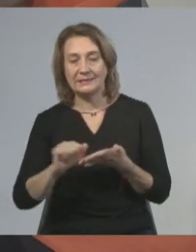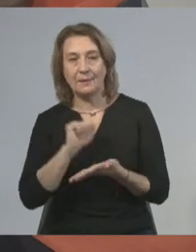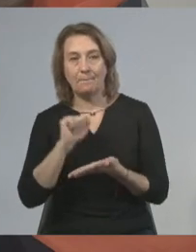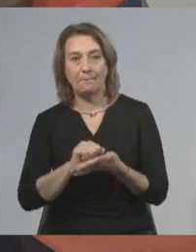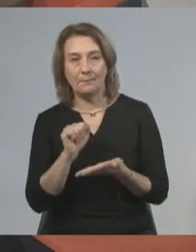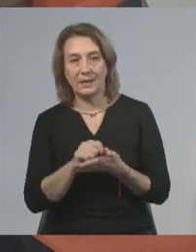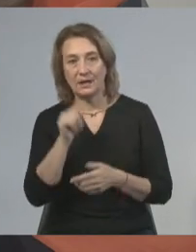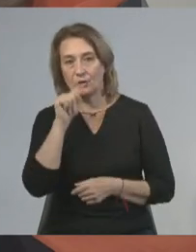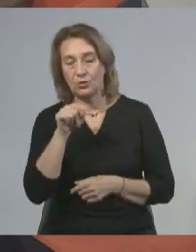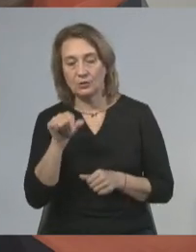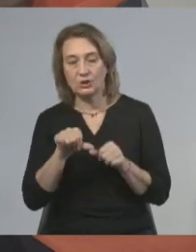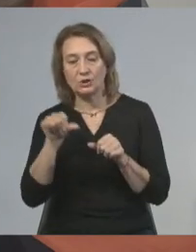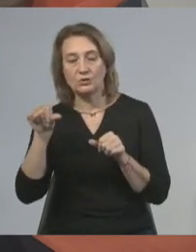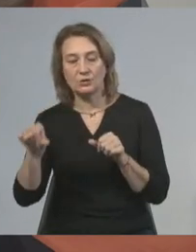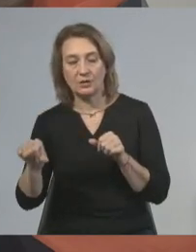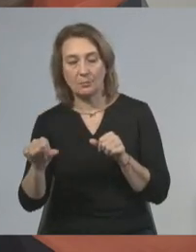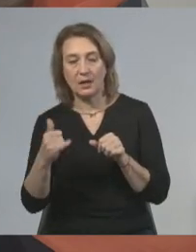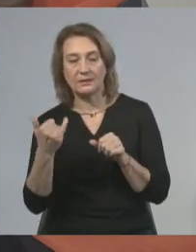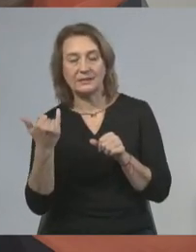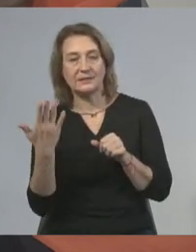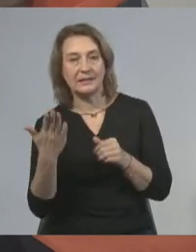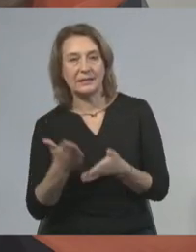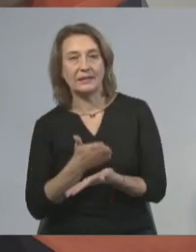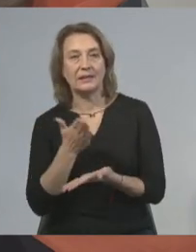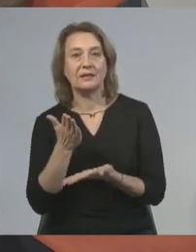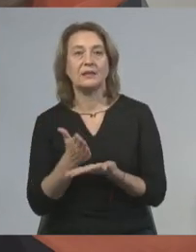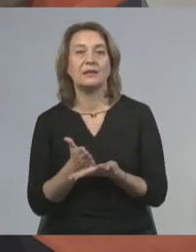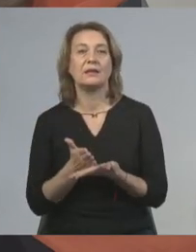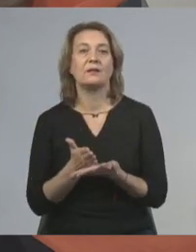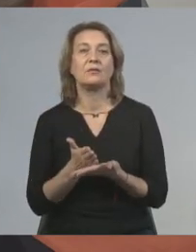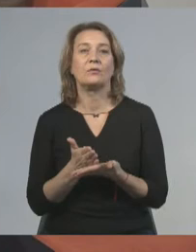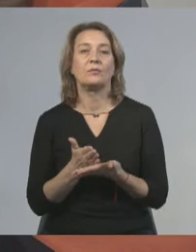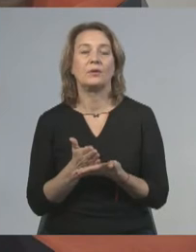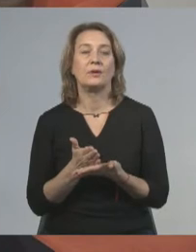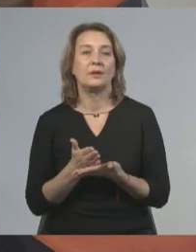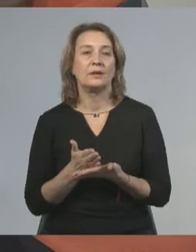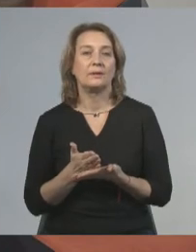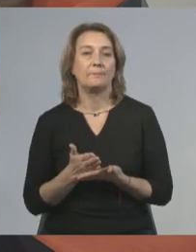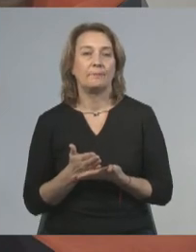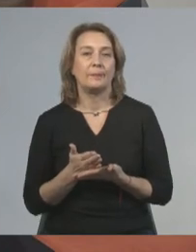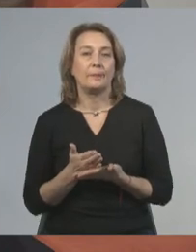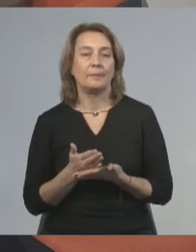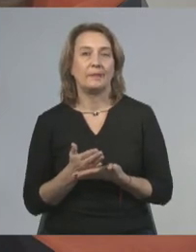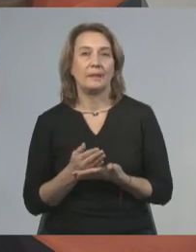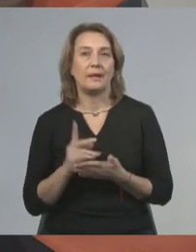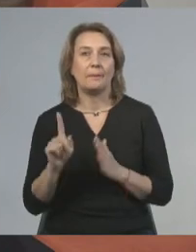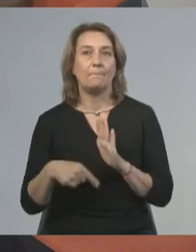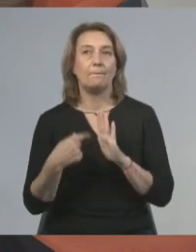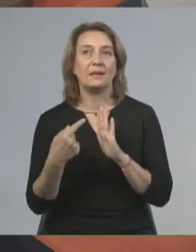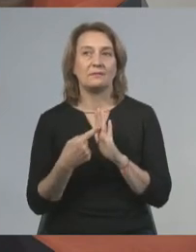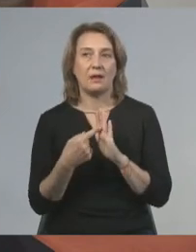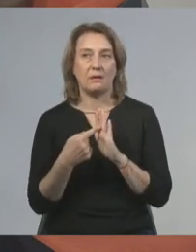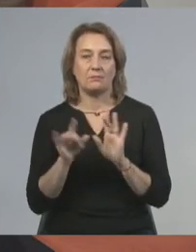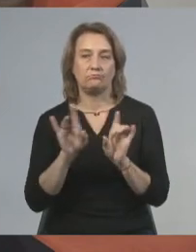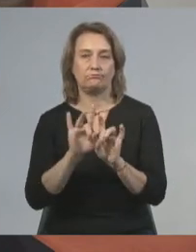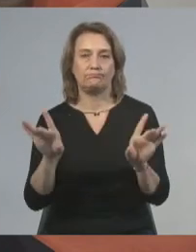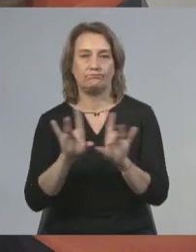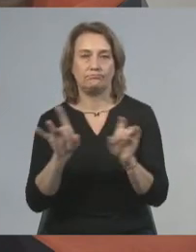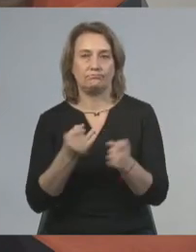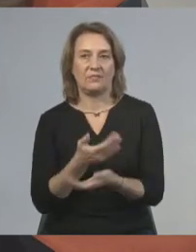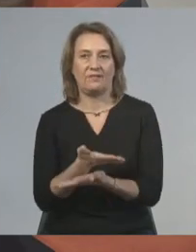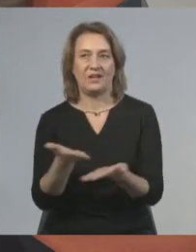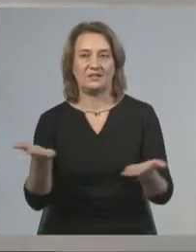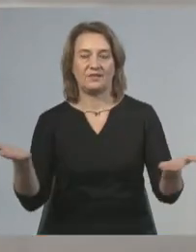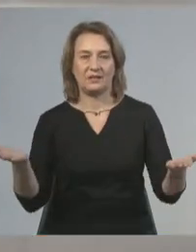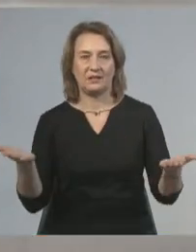how you can evaluate the media community over the luhansk region are they